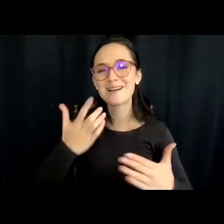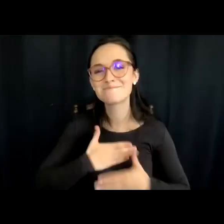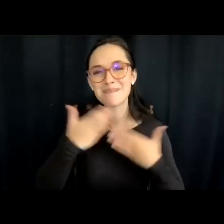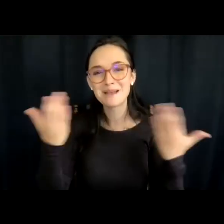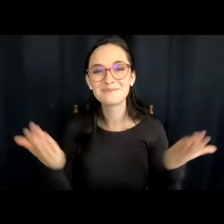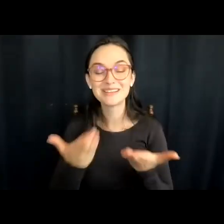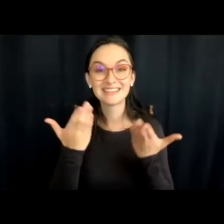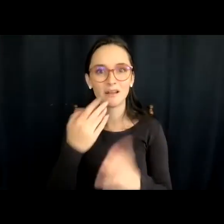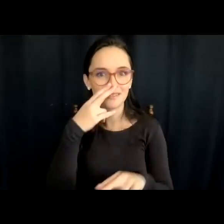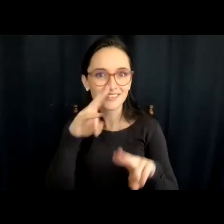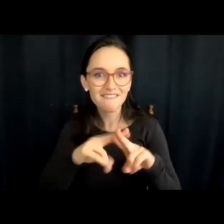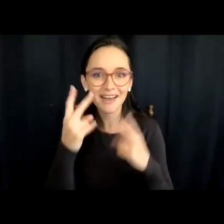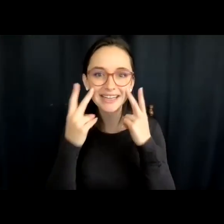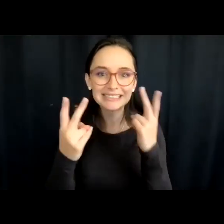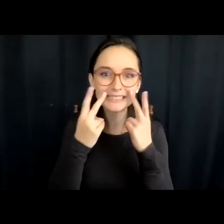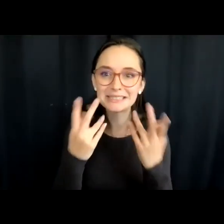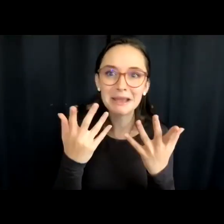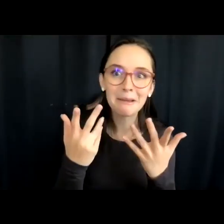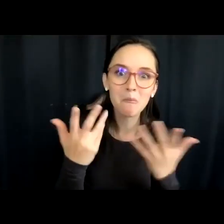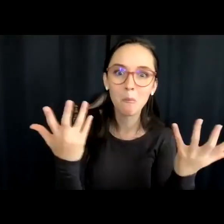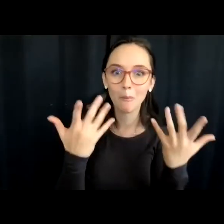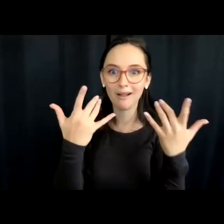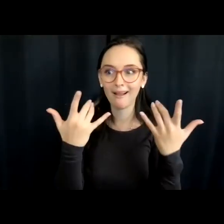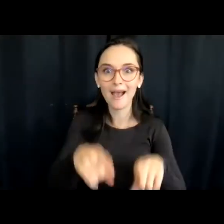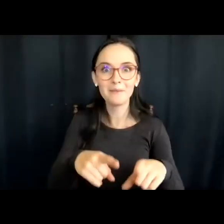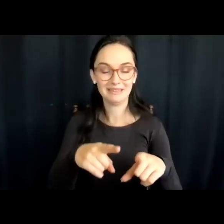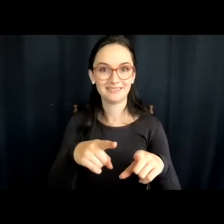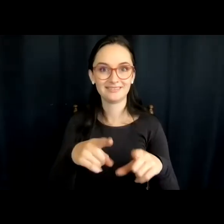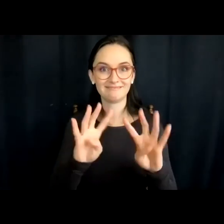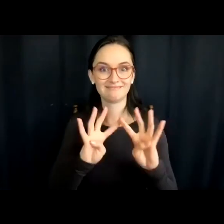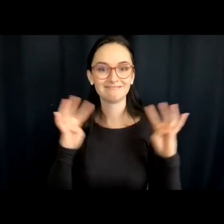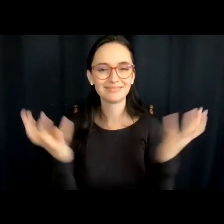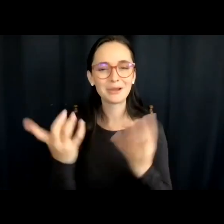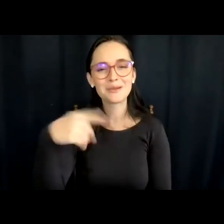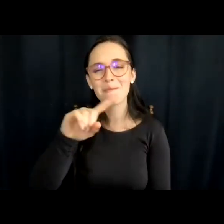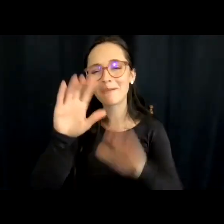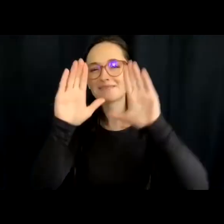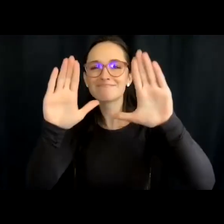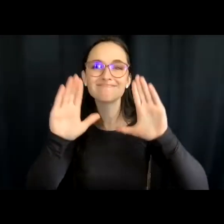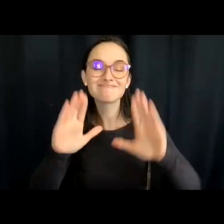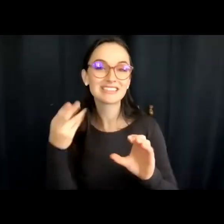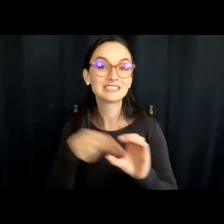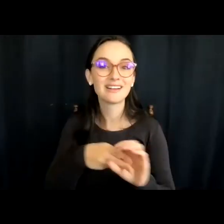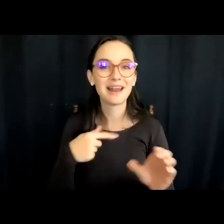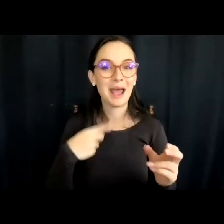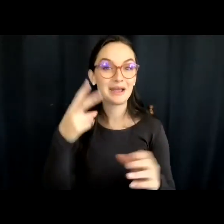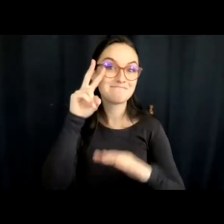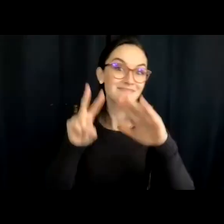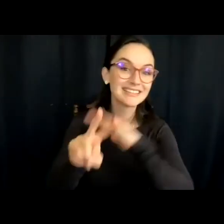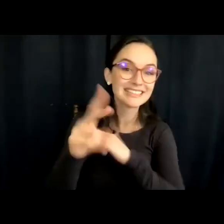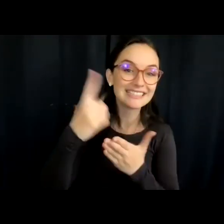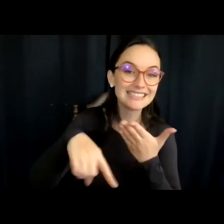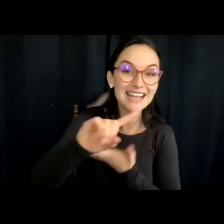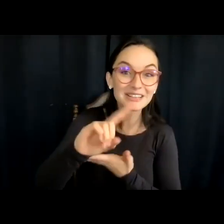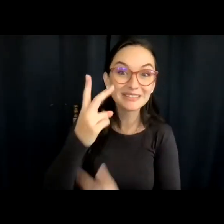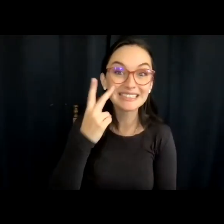here. It was kind of fun to see behind the scenes at Autzen Stadium. You all are wonderful for joining me. I'm looking forward to seeing you next week when